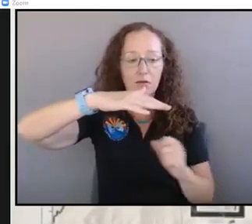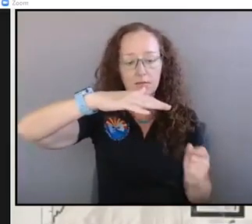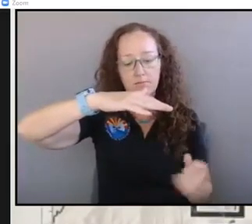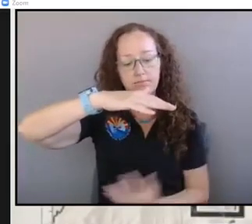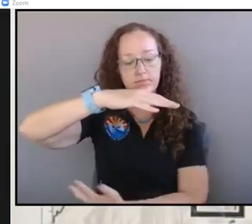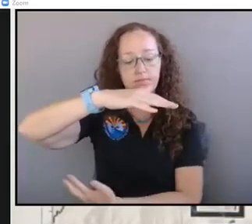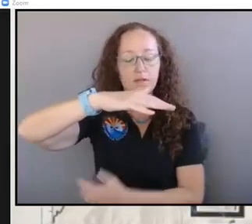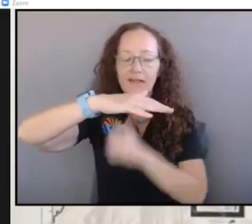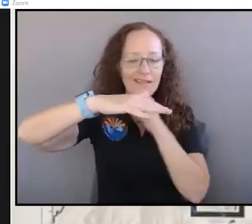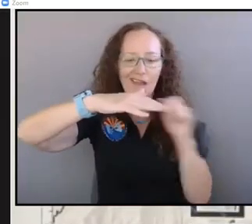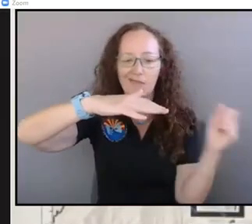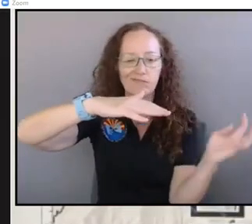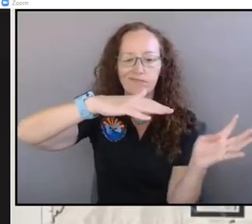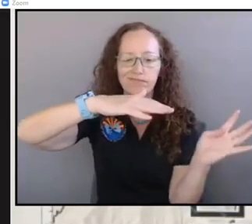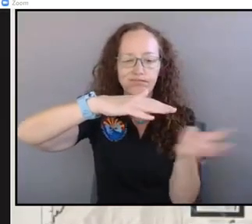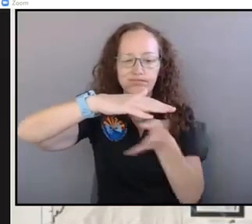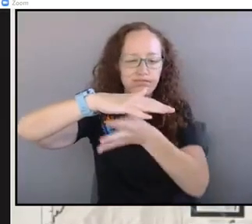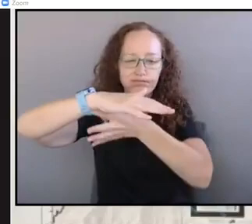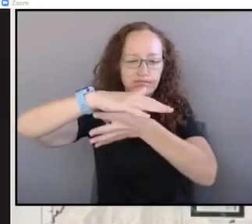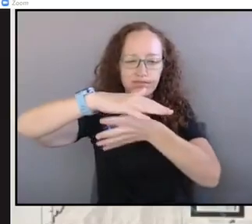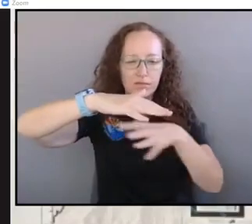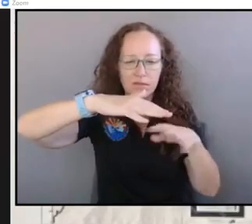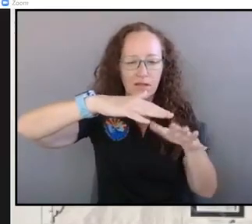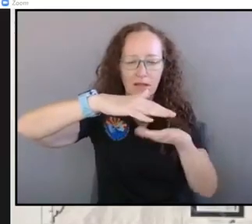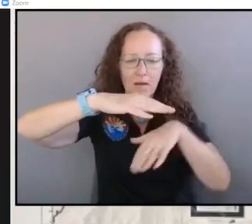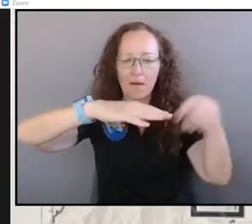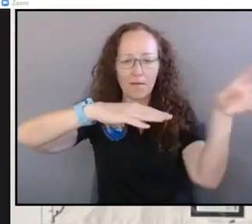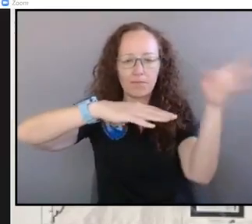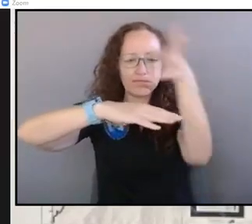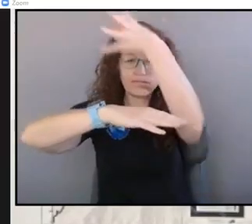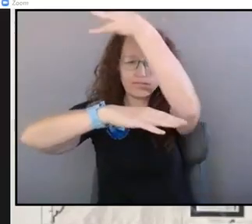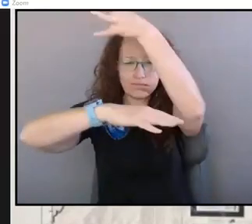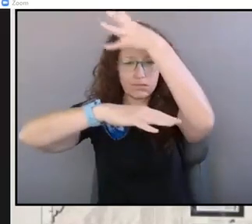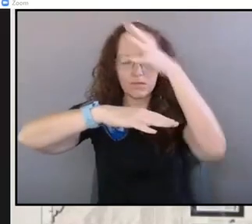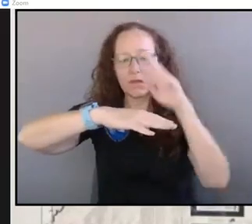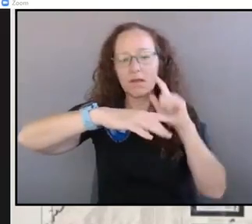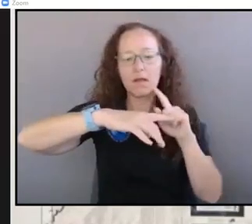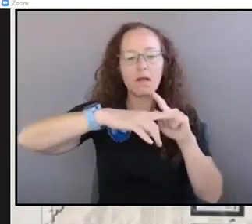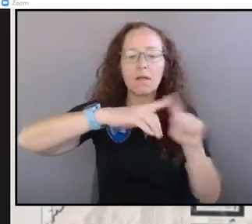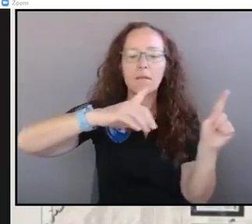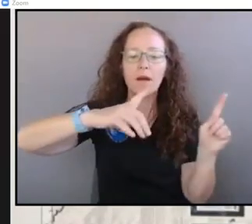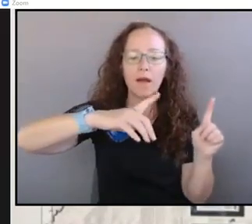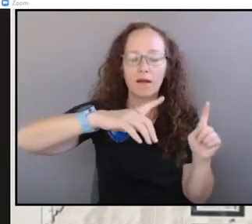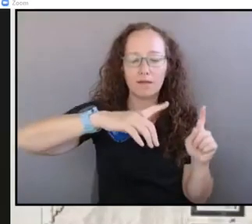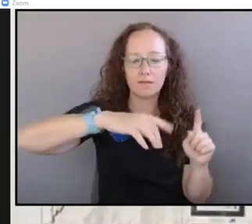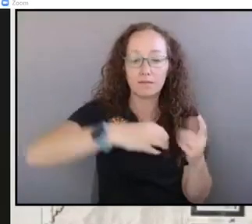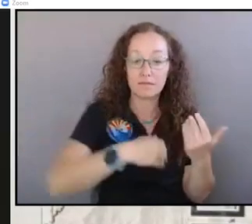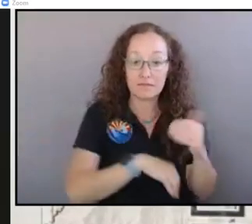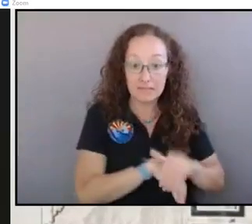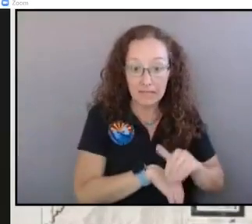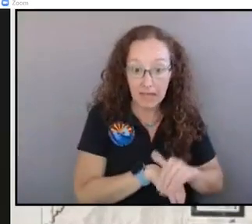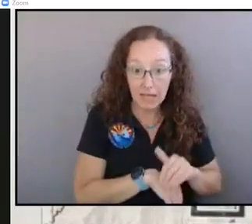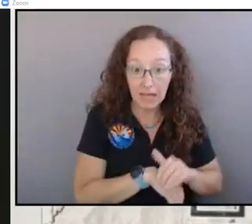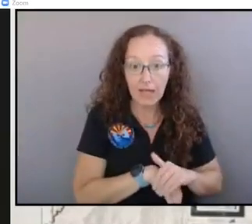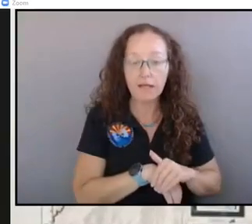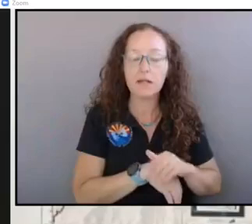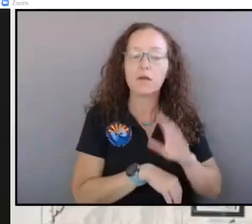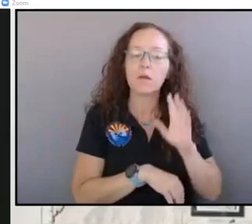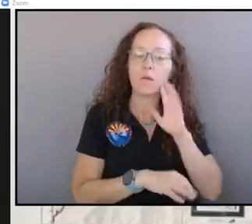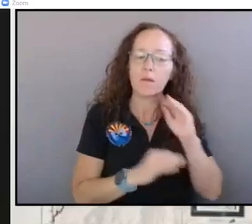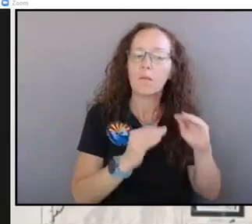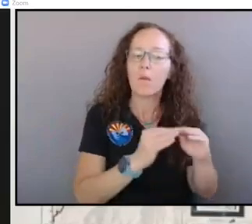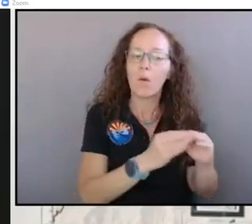For tonight, that's going to be a little bit different. We're going to have winds more out of the east, and they're going to continue out of the east heading over towards